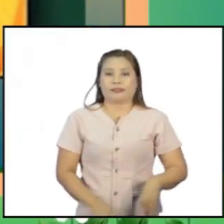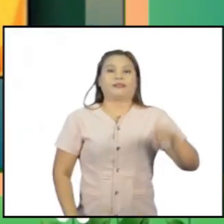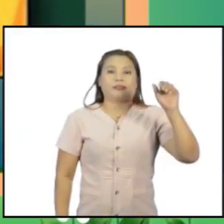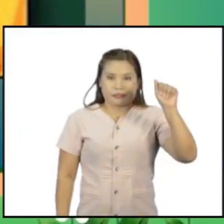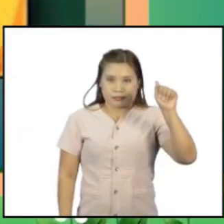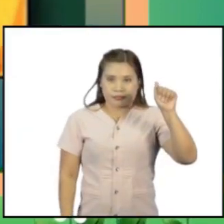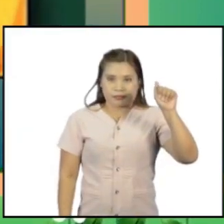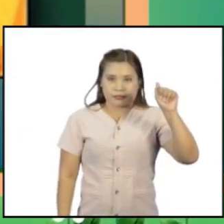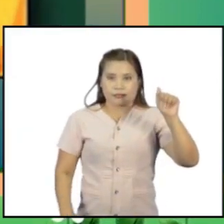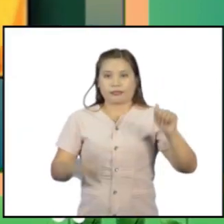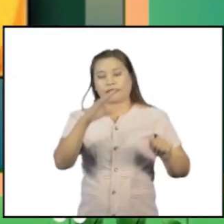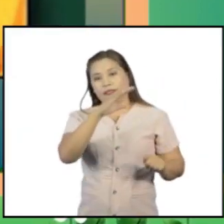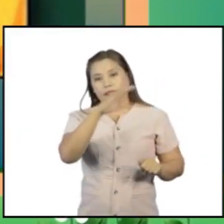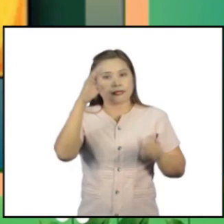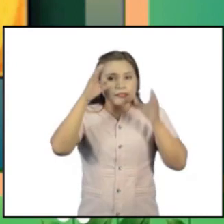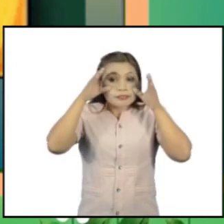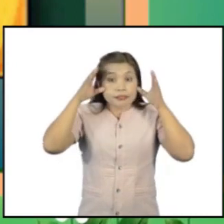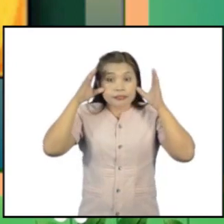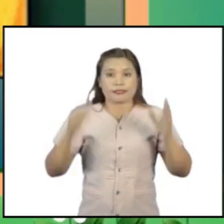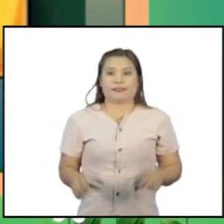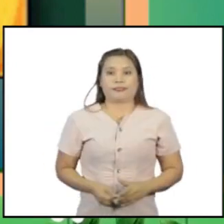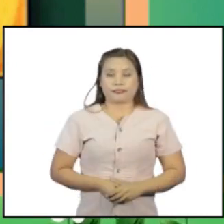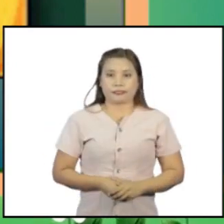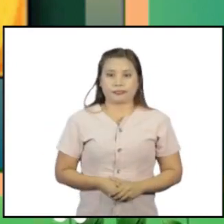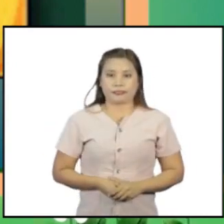is letter A. Cat.